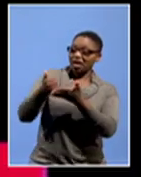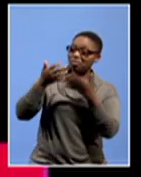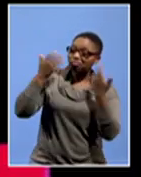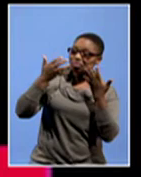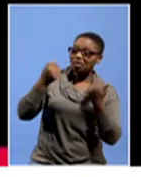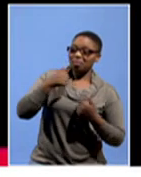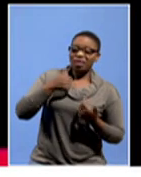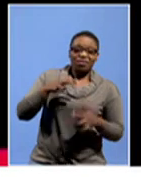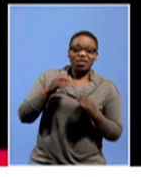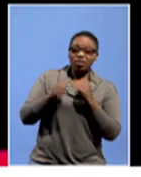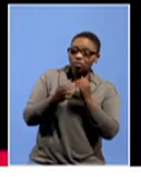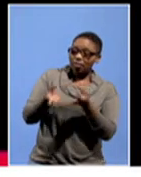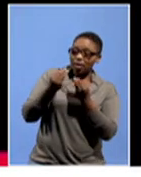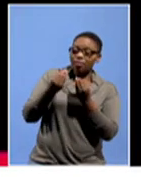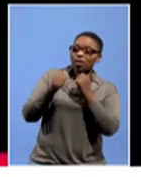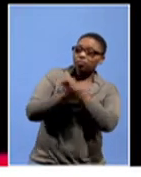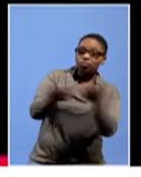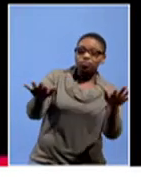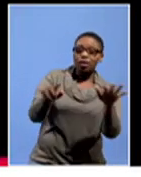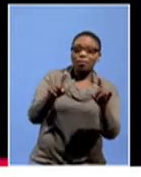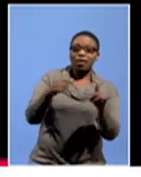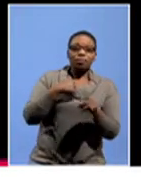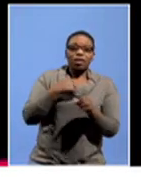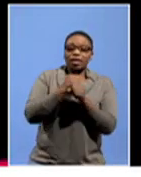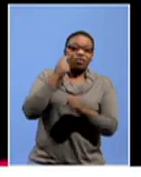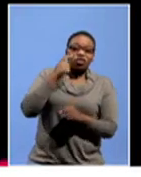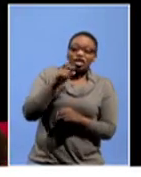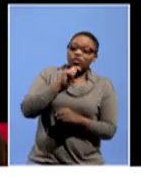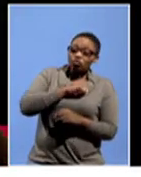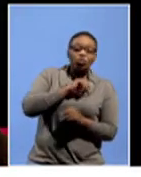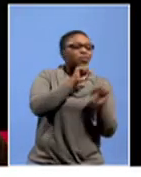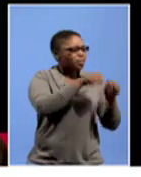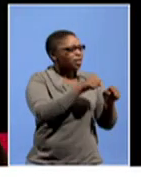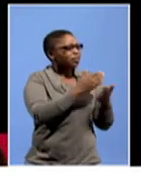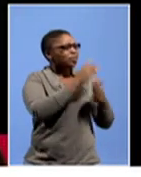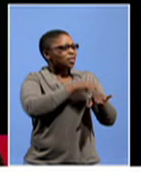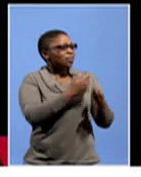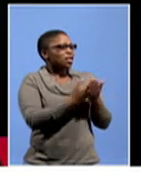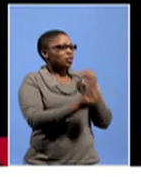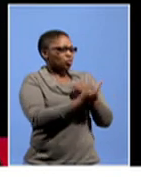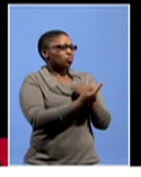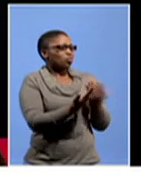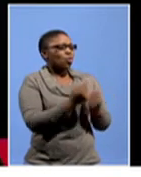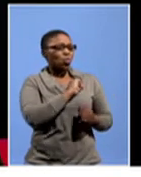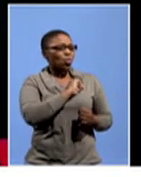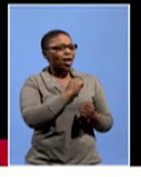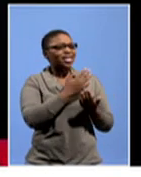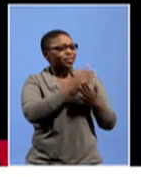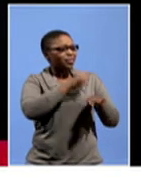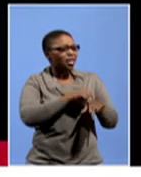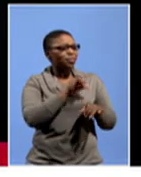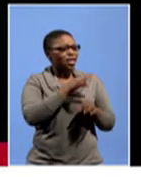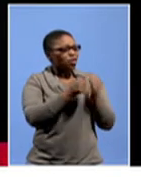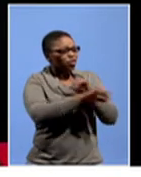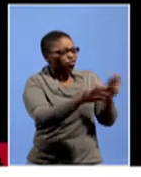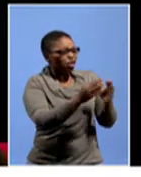and I shared it without thinking and learnt my lesson. Yeah, I mean, sometimes it can be, and I guess that's an example of misinformation, where it's sharing,